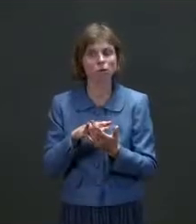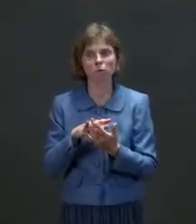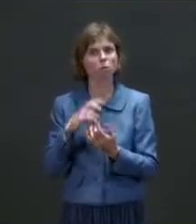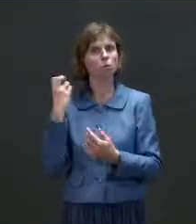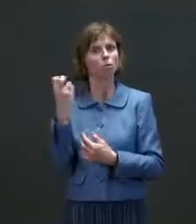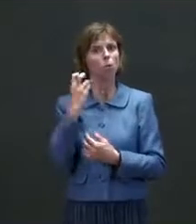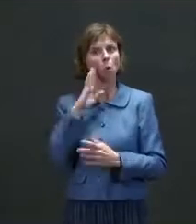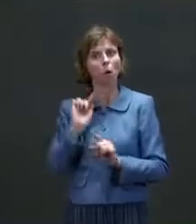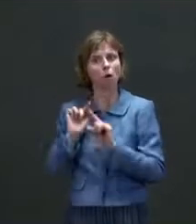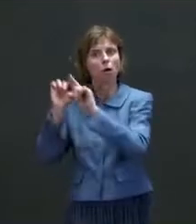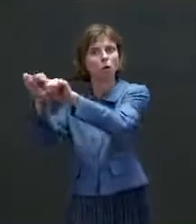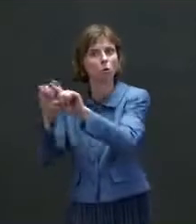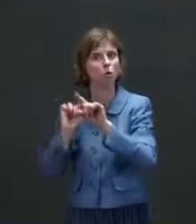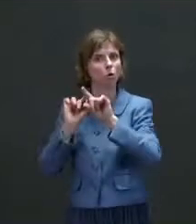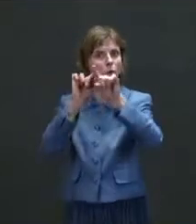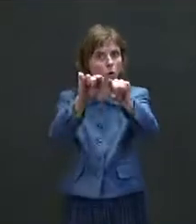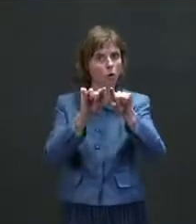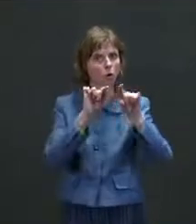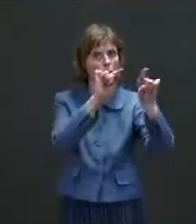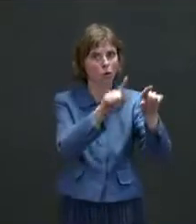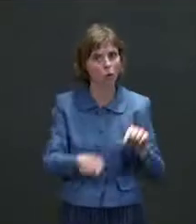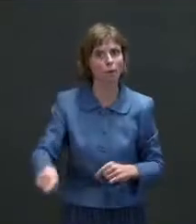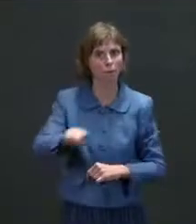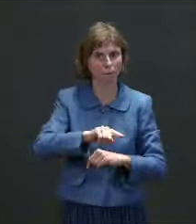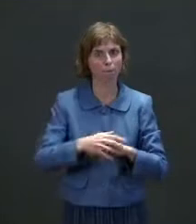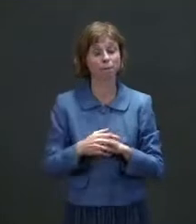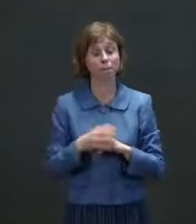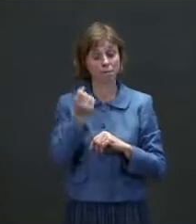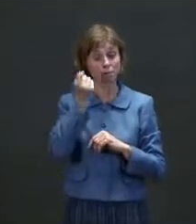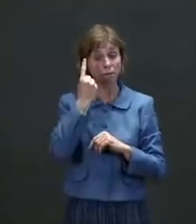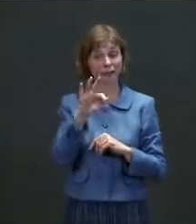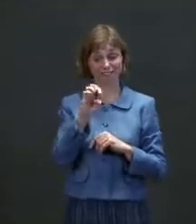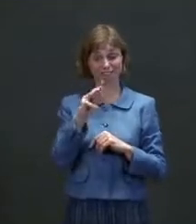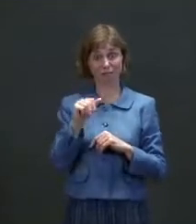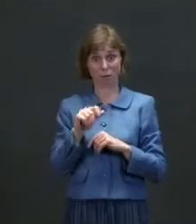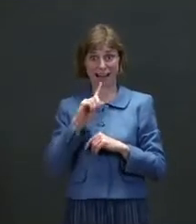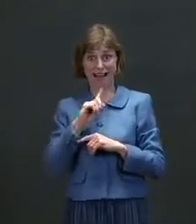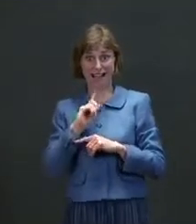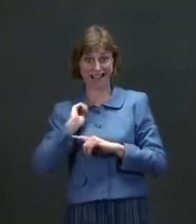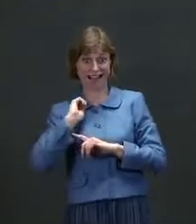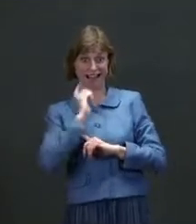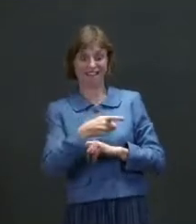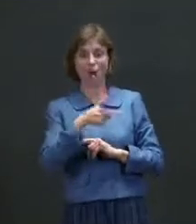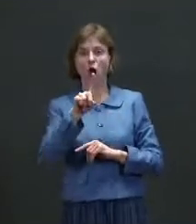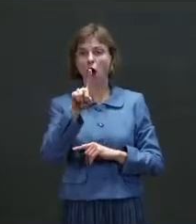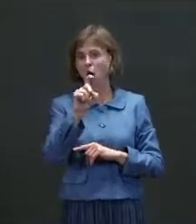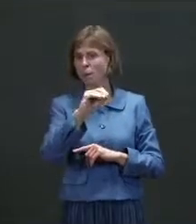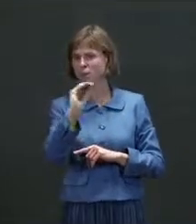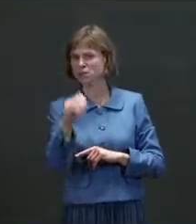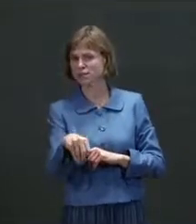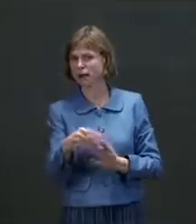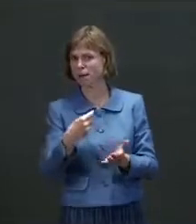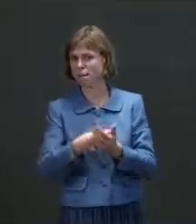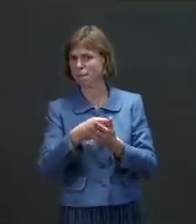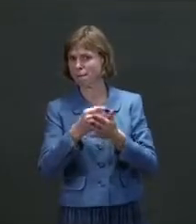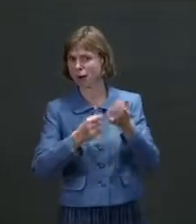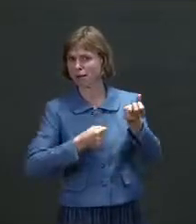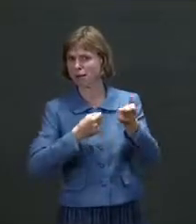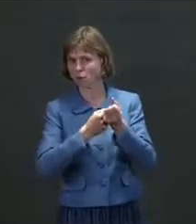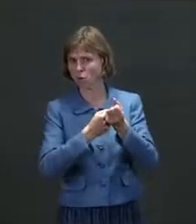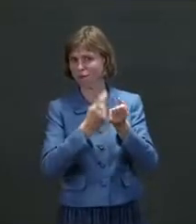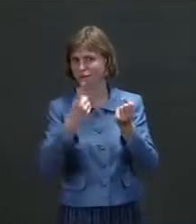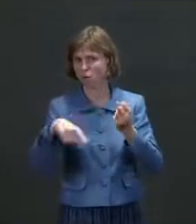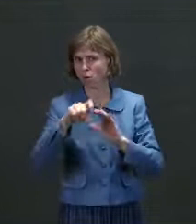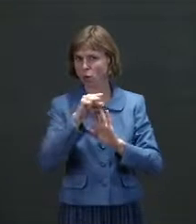that FEMA is providing 100% reimbursable financial support to our states, to